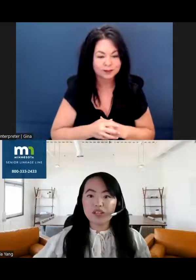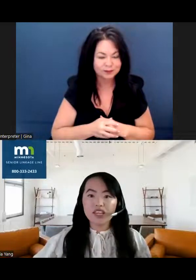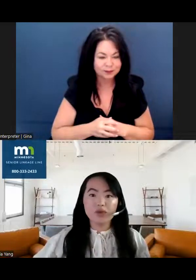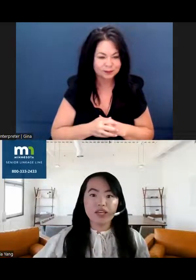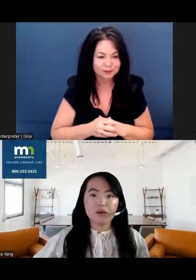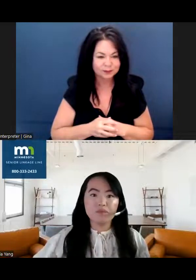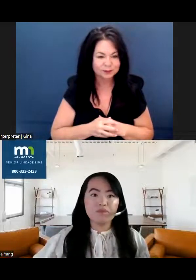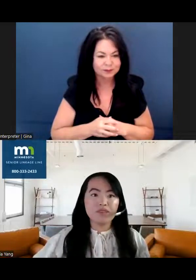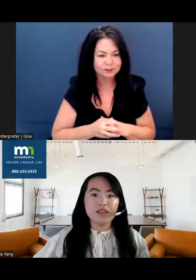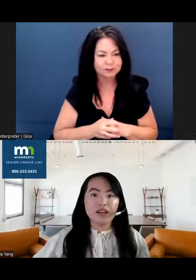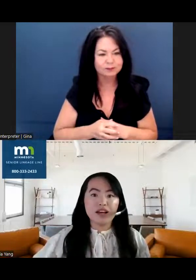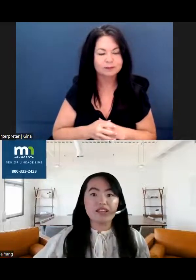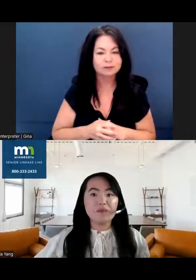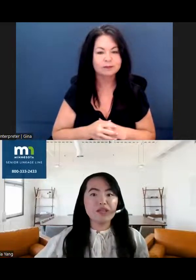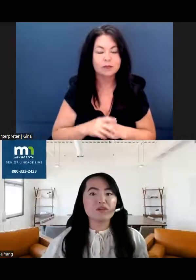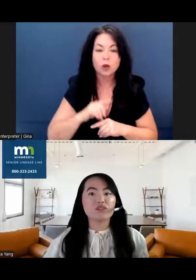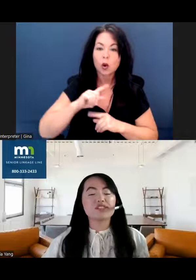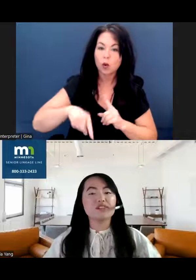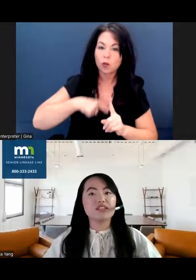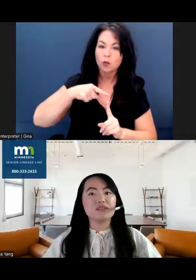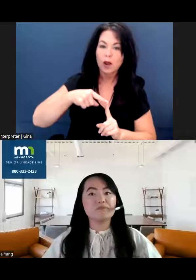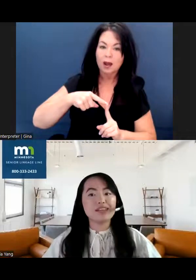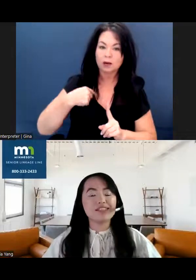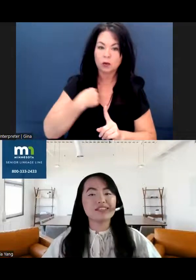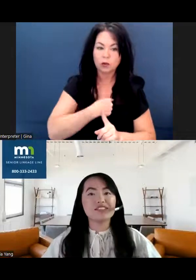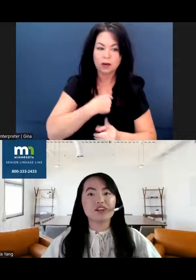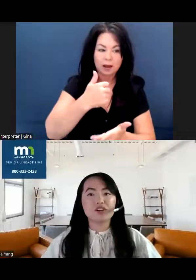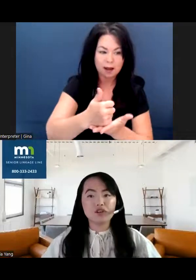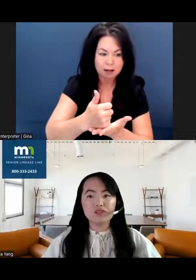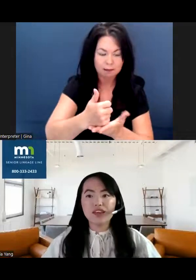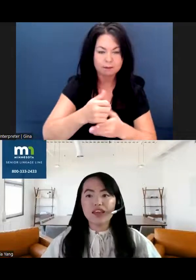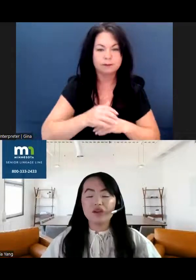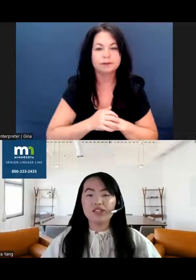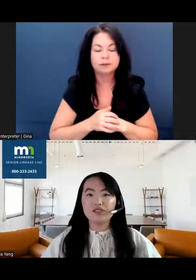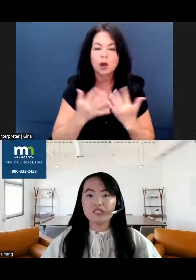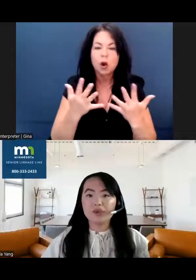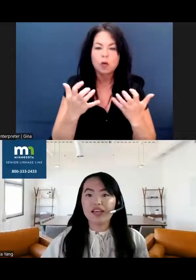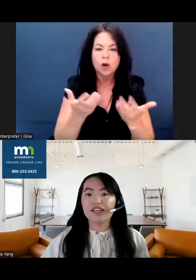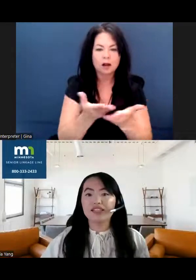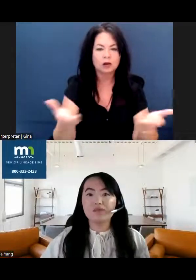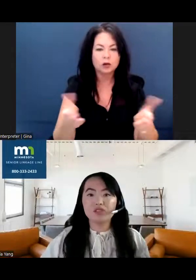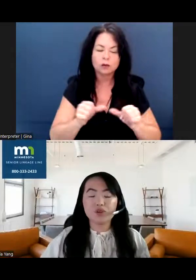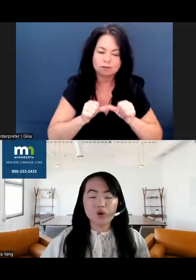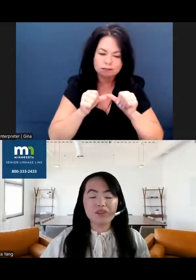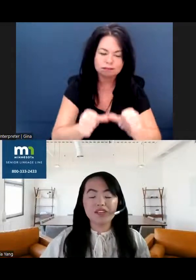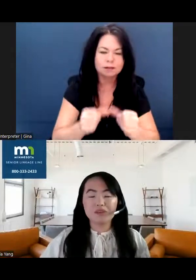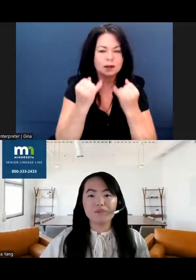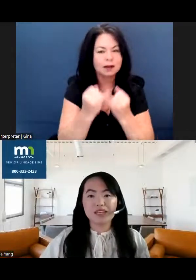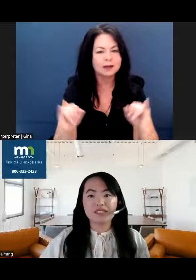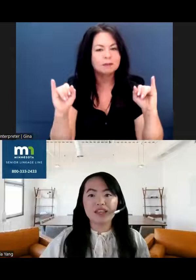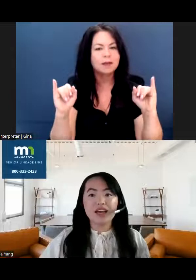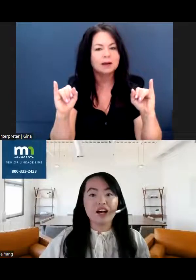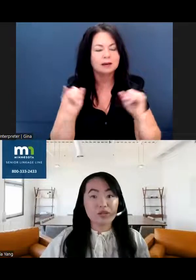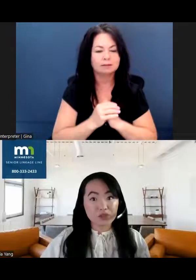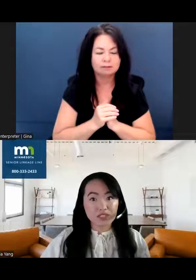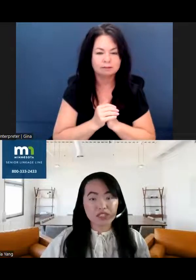So when can we help? Keeping older adults independent is our goal. And we do this by connecting them to home and